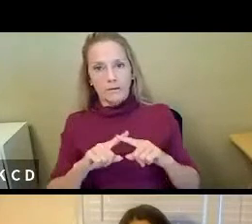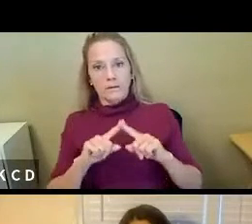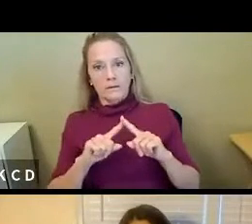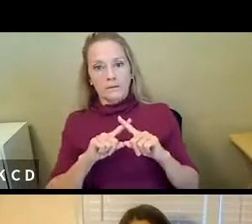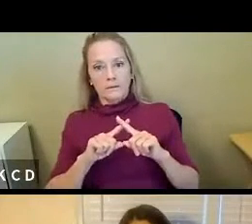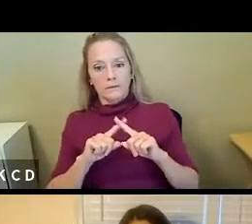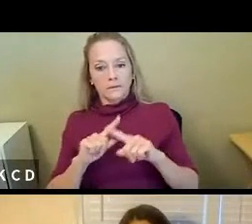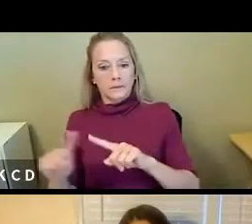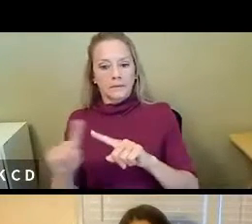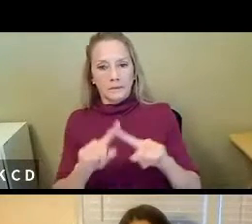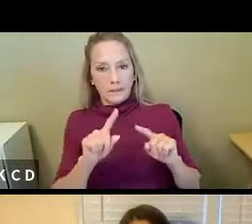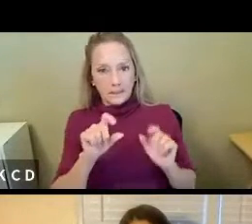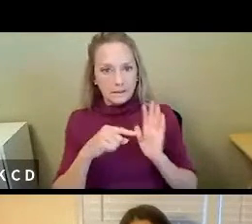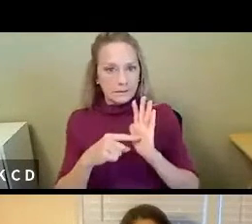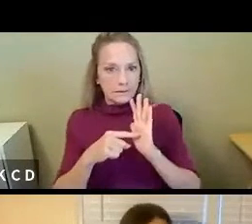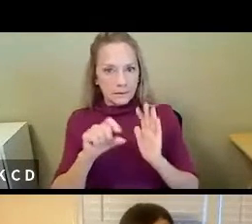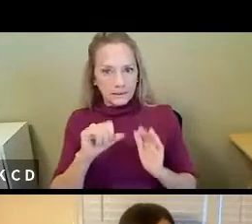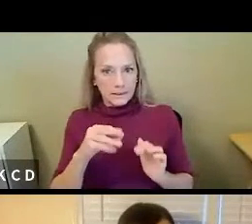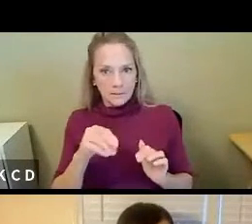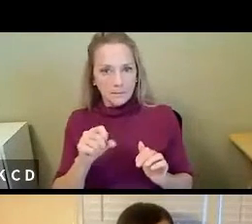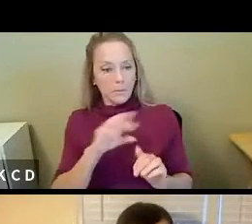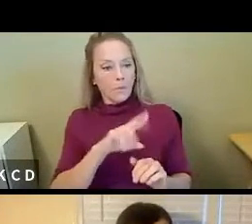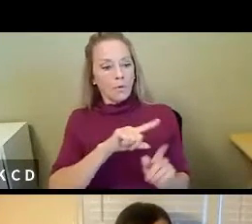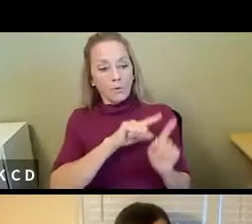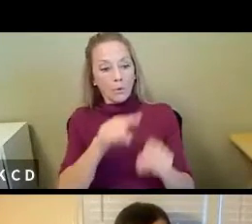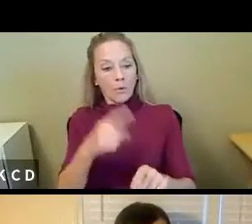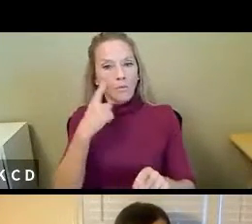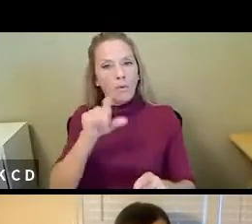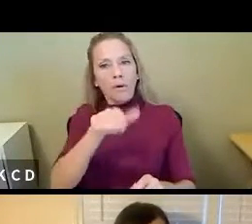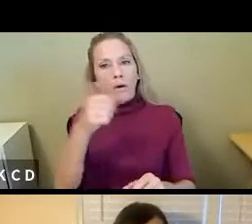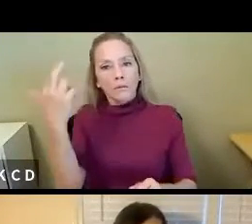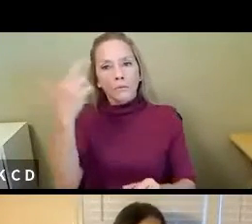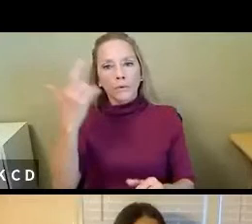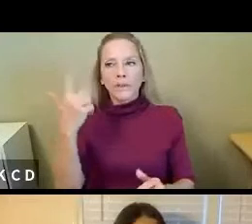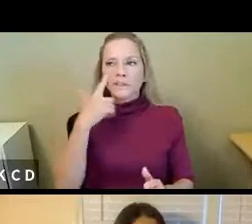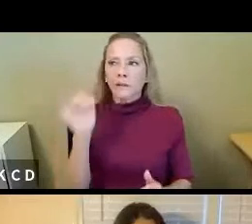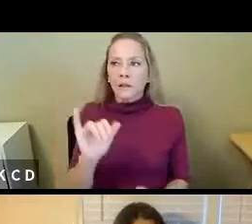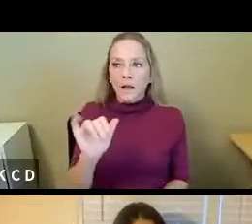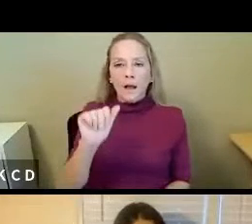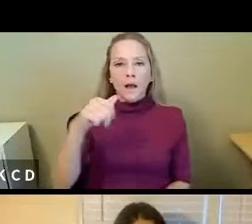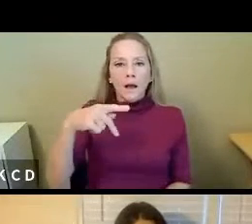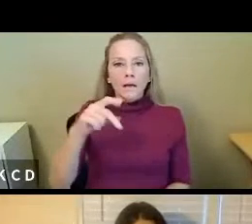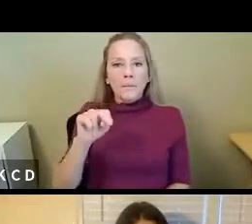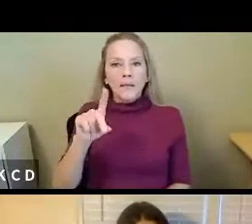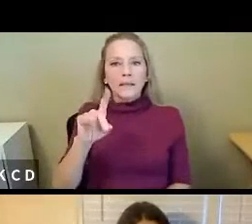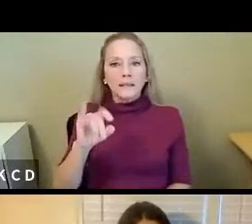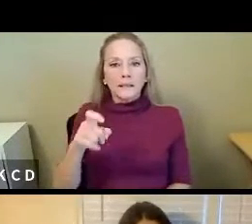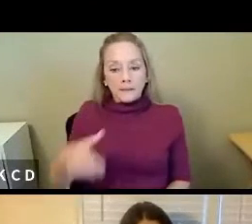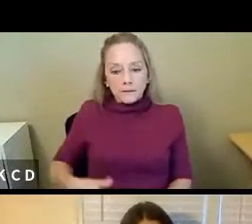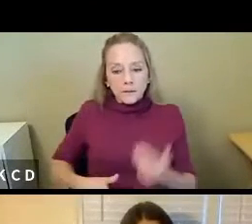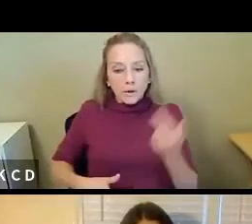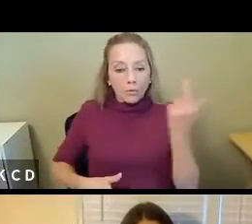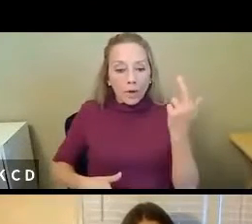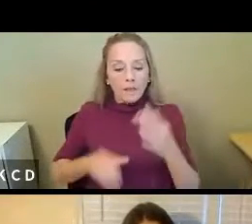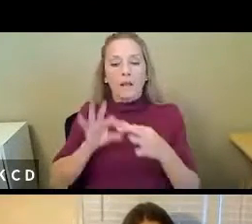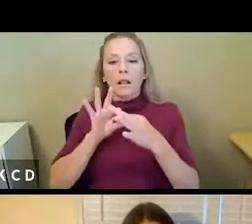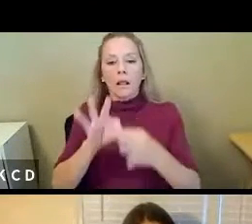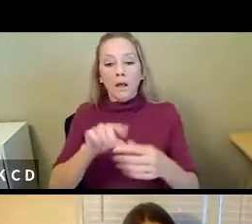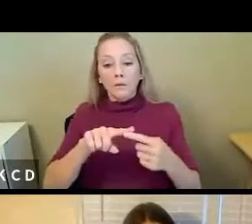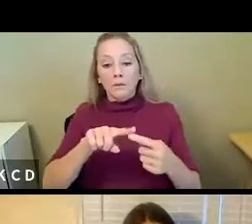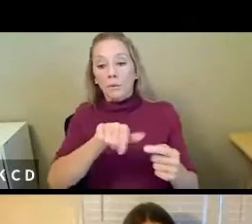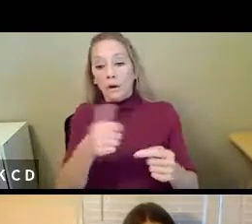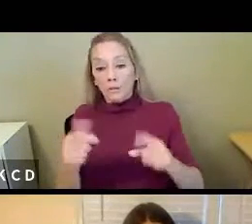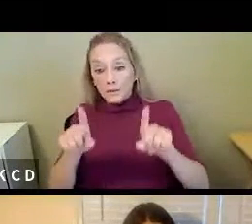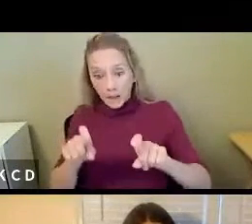COVID-19, or is it that they're here for some other issue like their appendix, and they just so happen to have been tested and be positive for